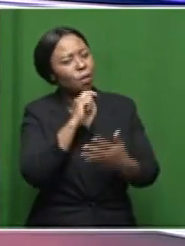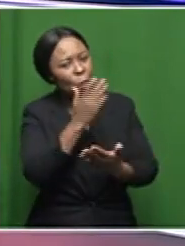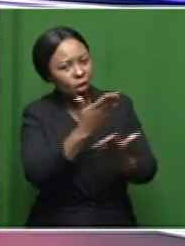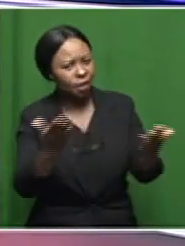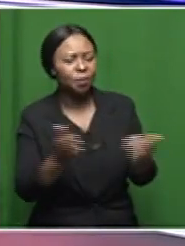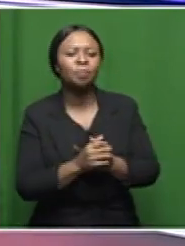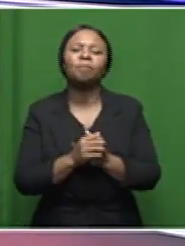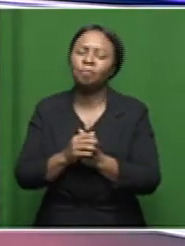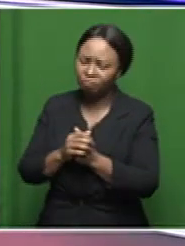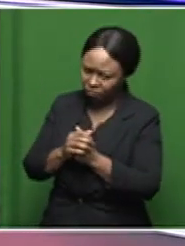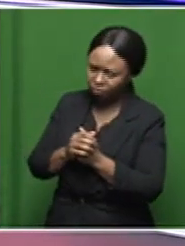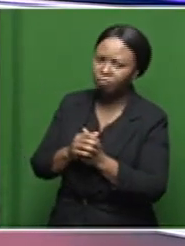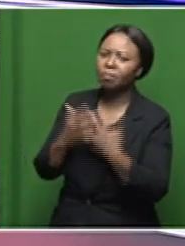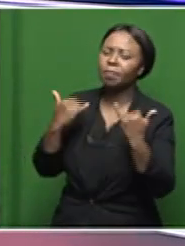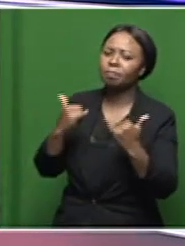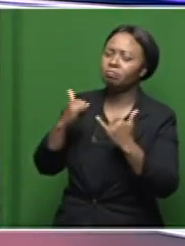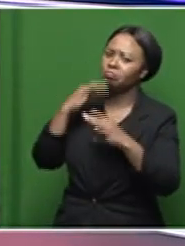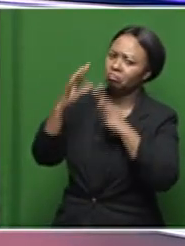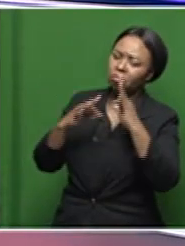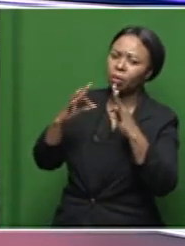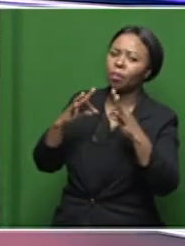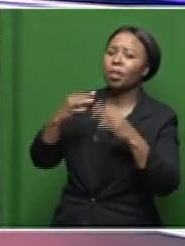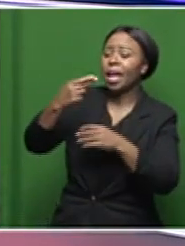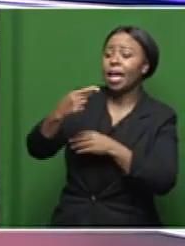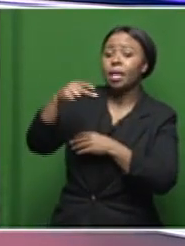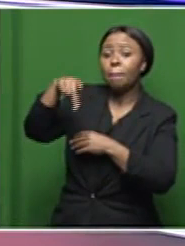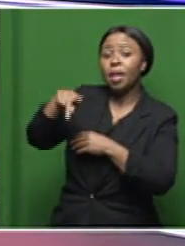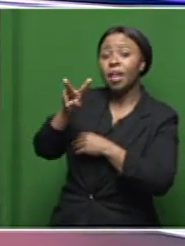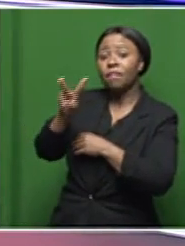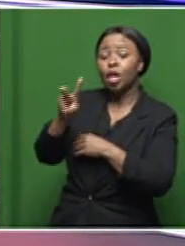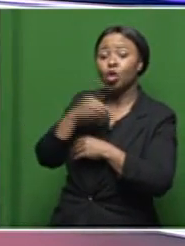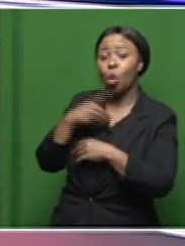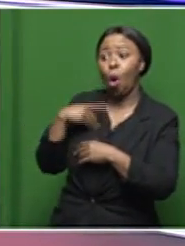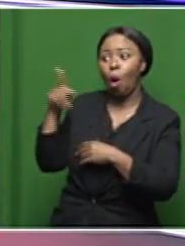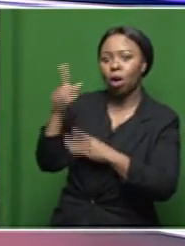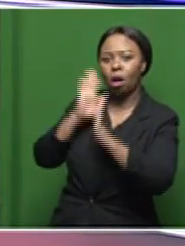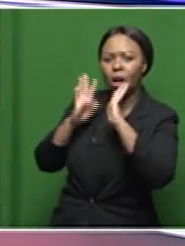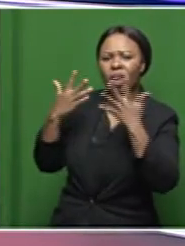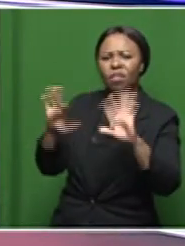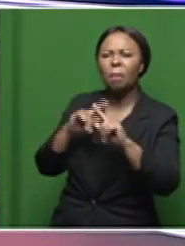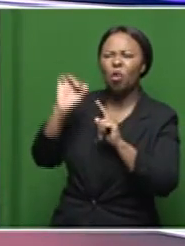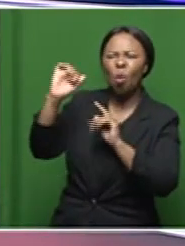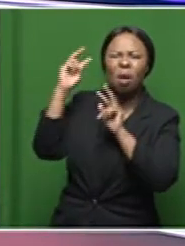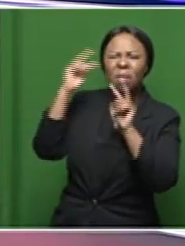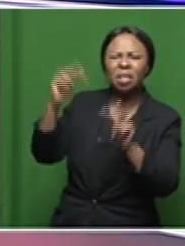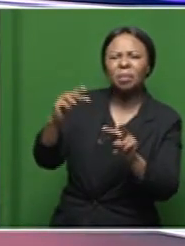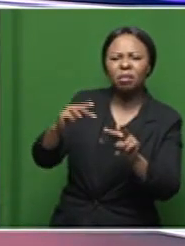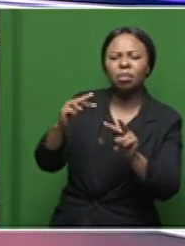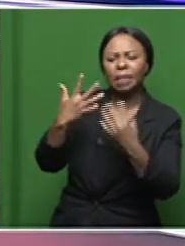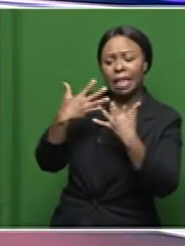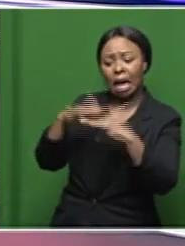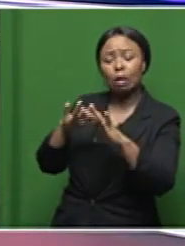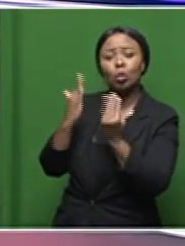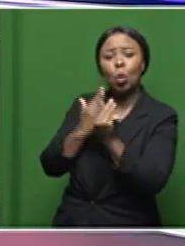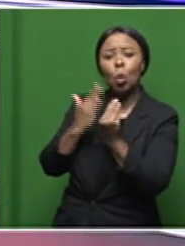So let's jump right into it. We've slightly heard about HPV from Dr. Maringa a little bit earlier on, but from your perspective, from the Integrated Schools Program,